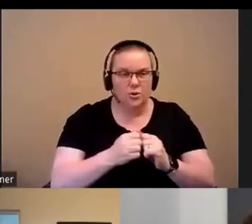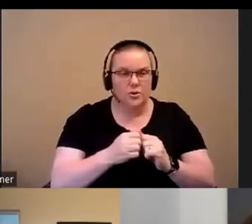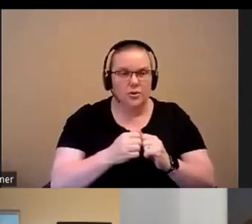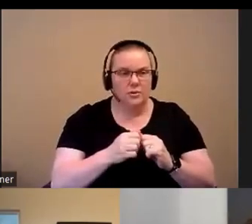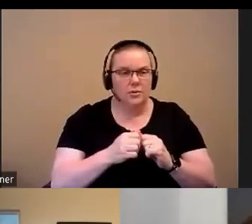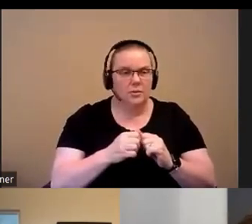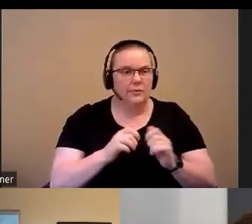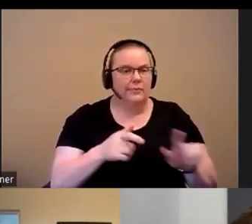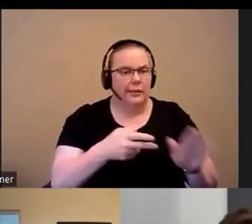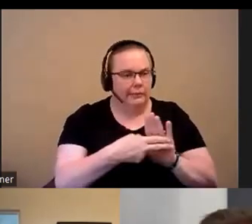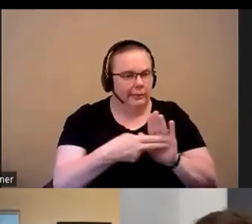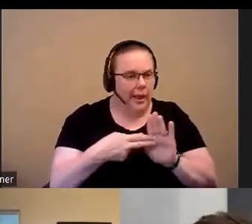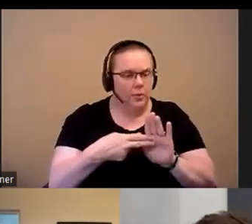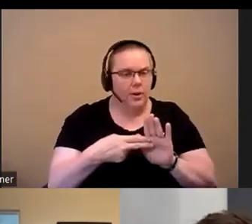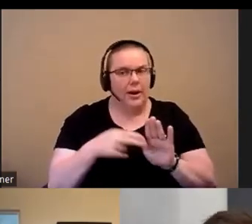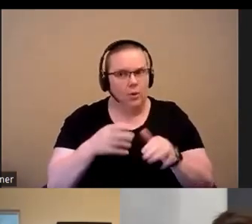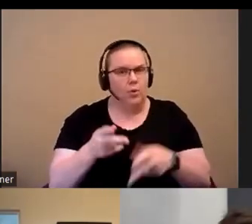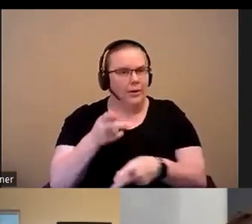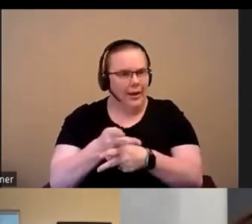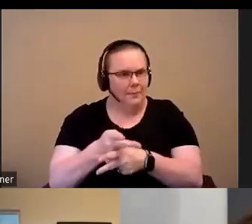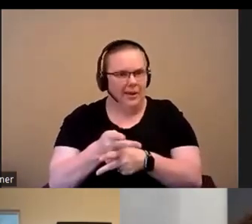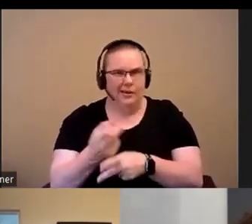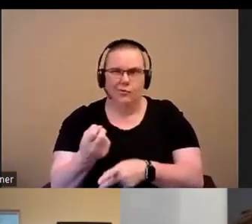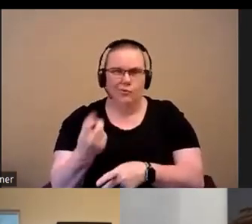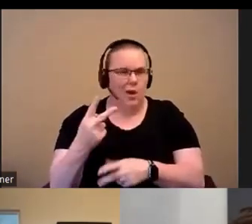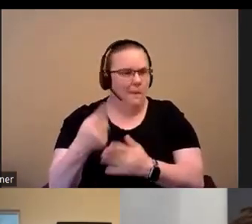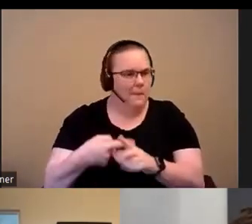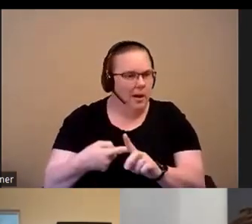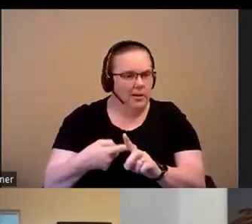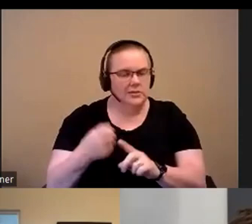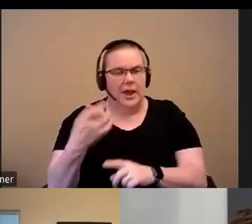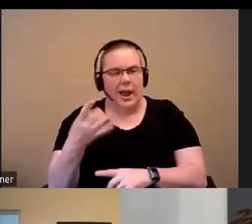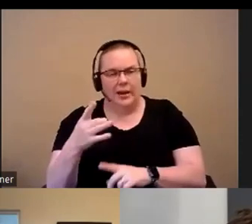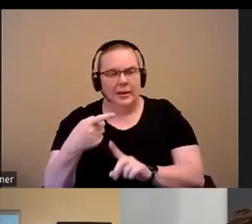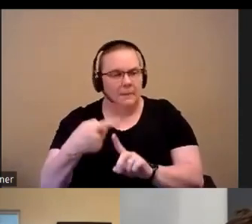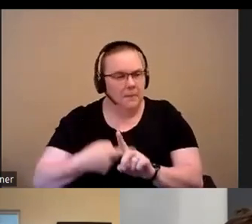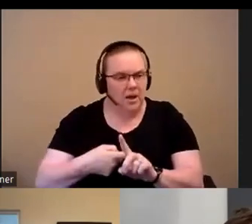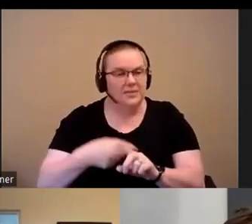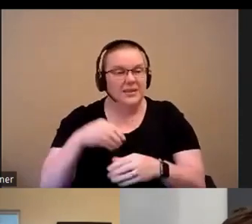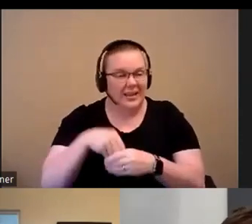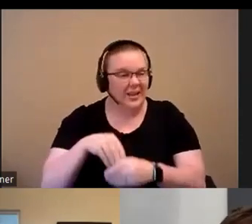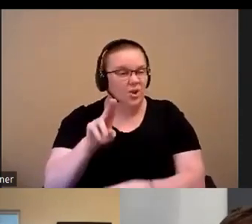next 12 months, 18 months, whatever it might be. So I think that